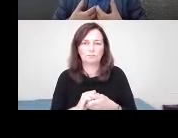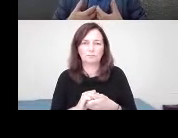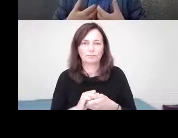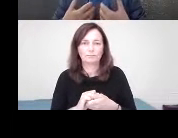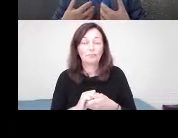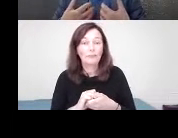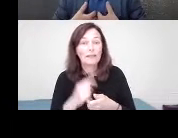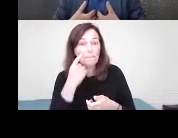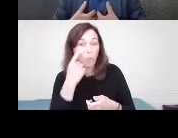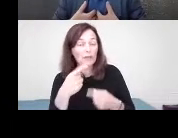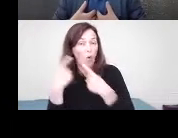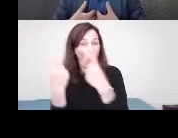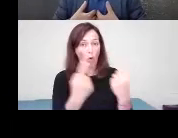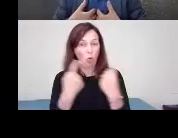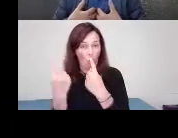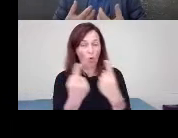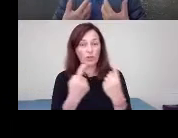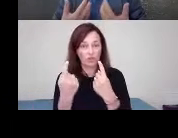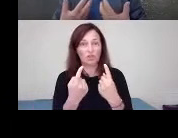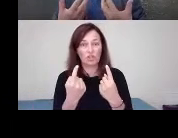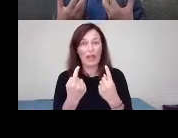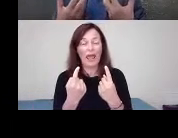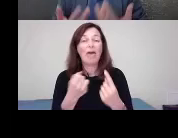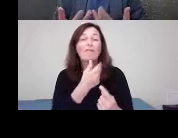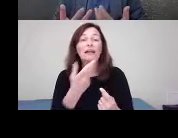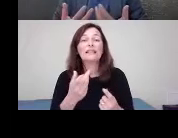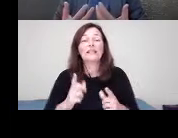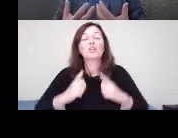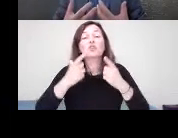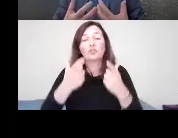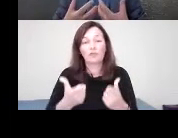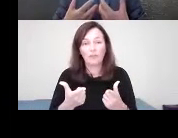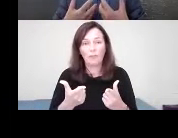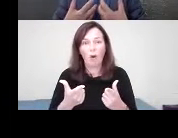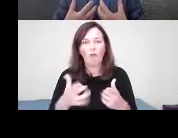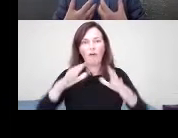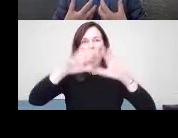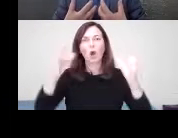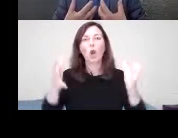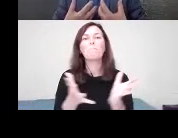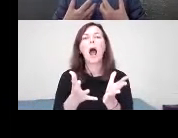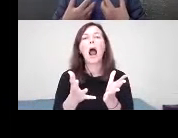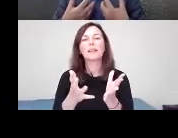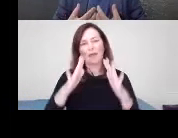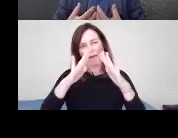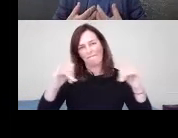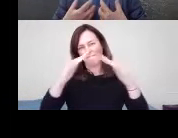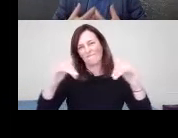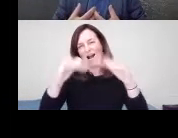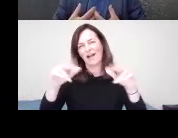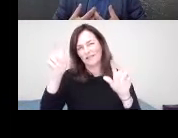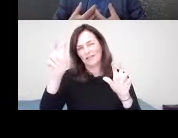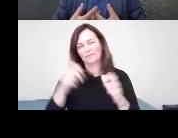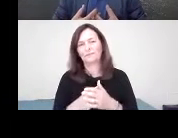comes back to the emotions, that the individual behavior. And it's very, very important one that we start